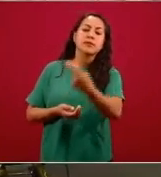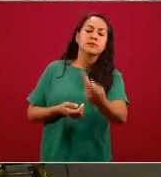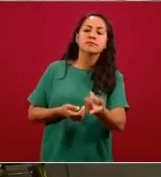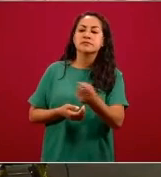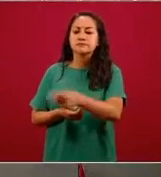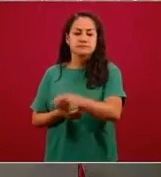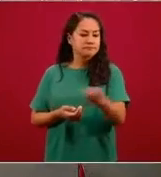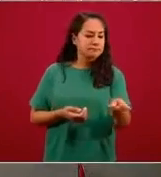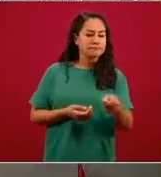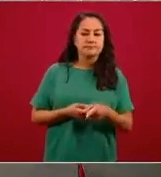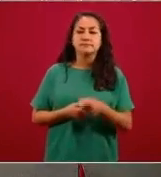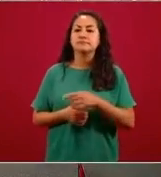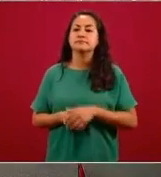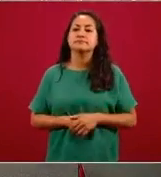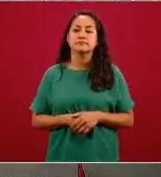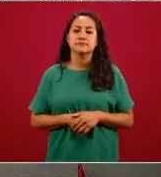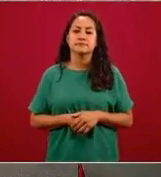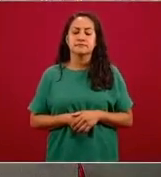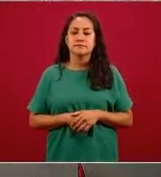back.